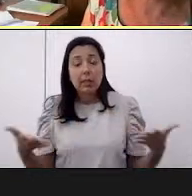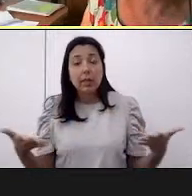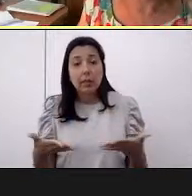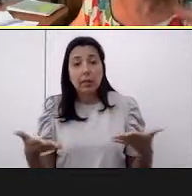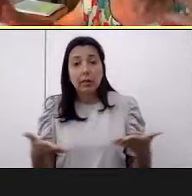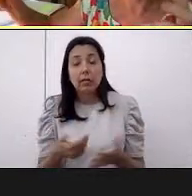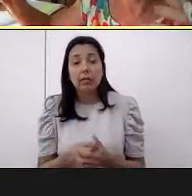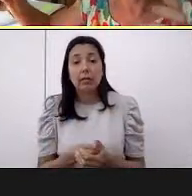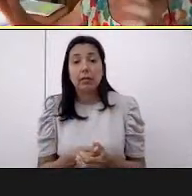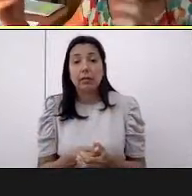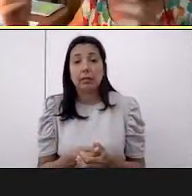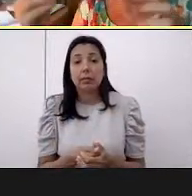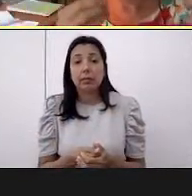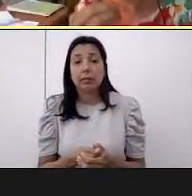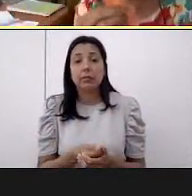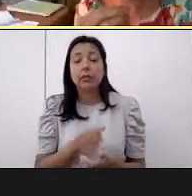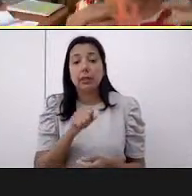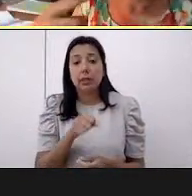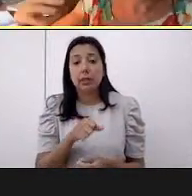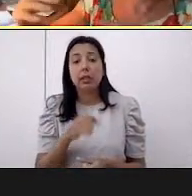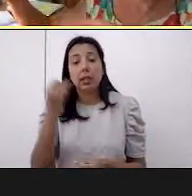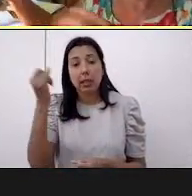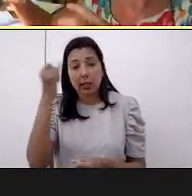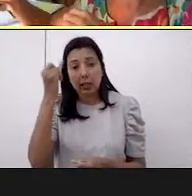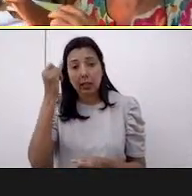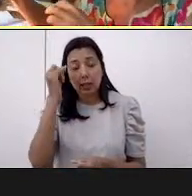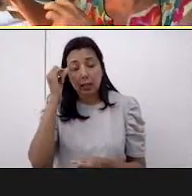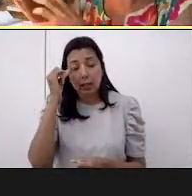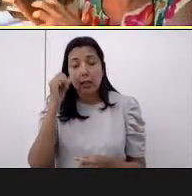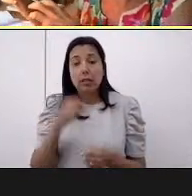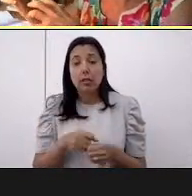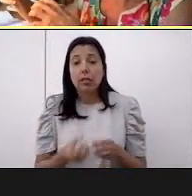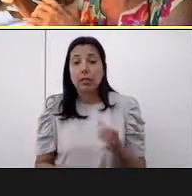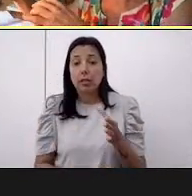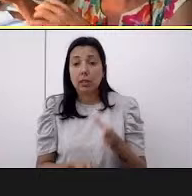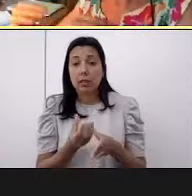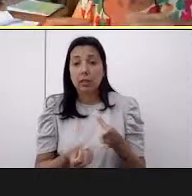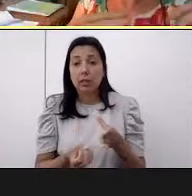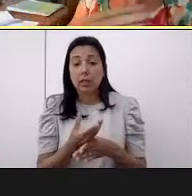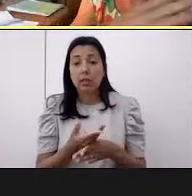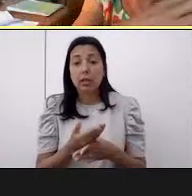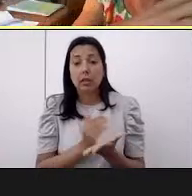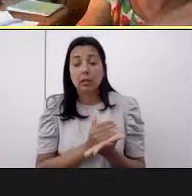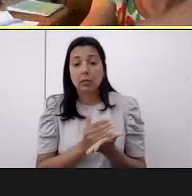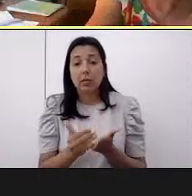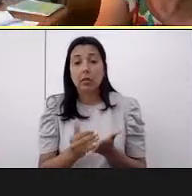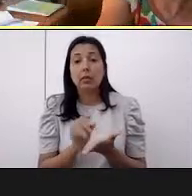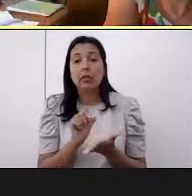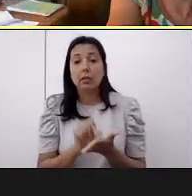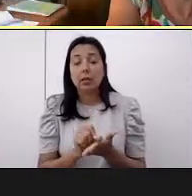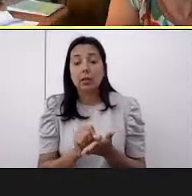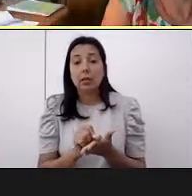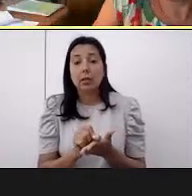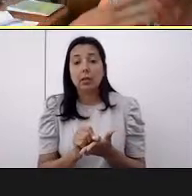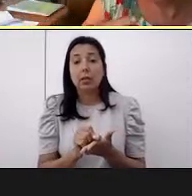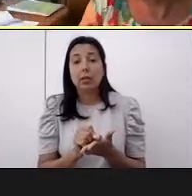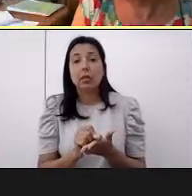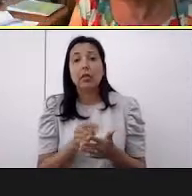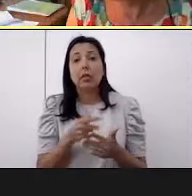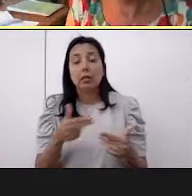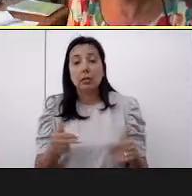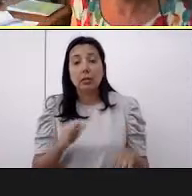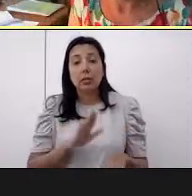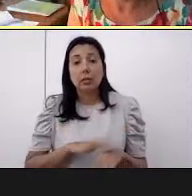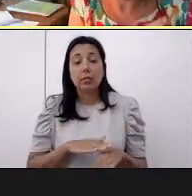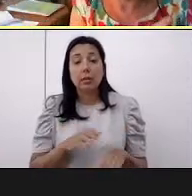And yes, the idea is to reconstitute from the more recent stages to the more older ones through the